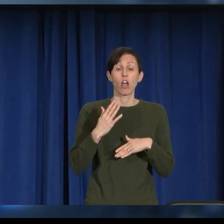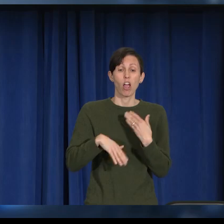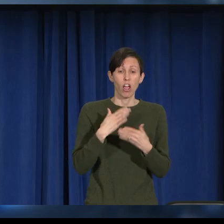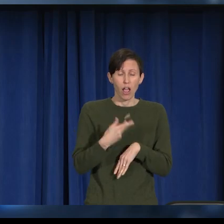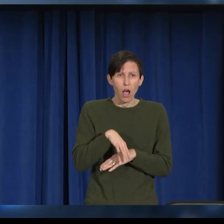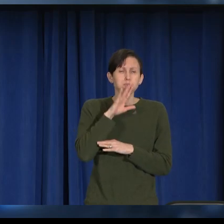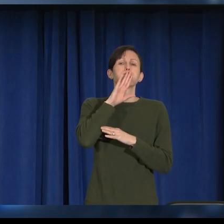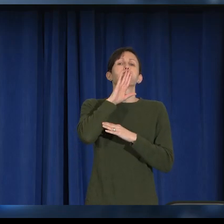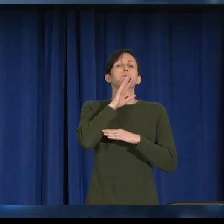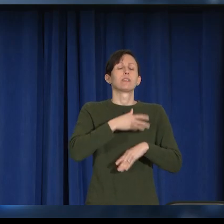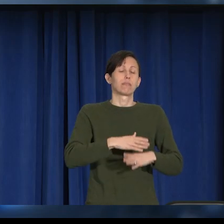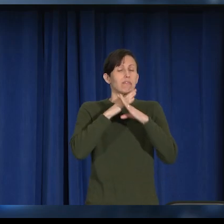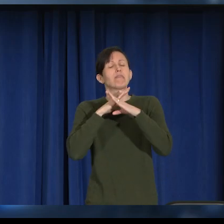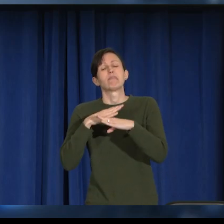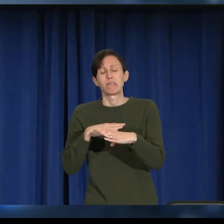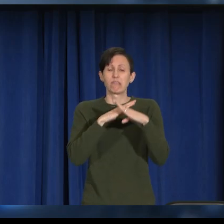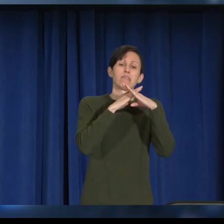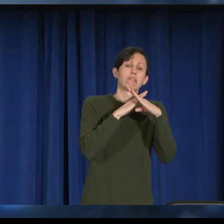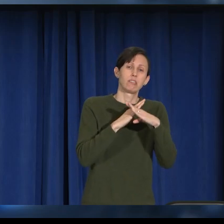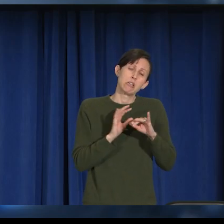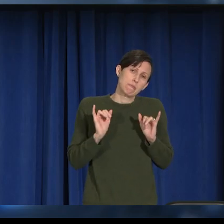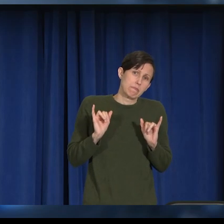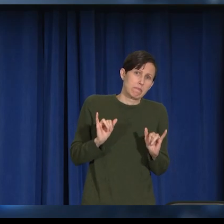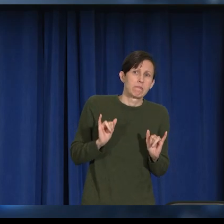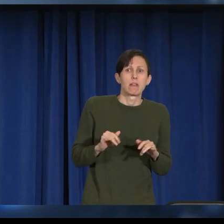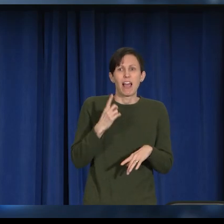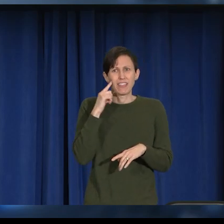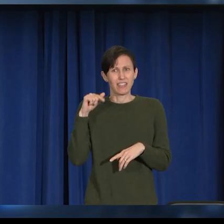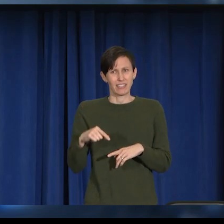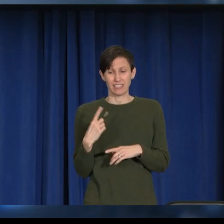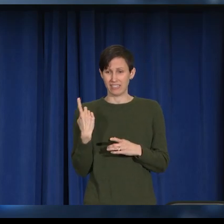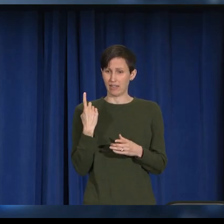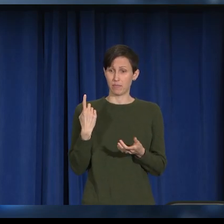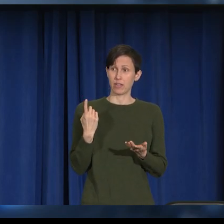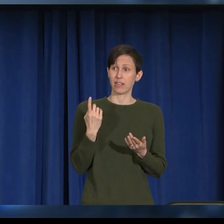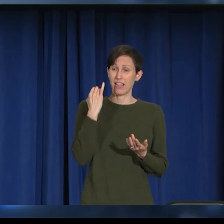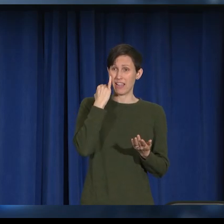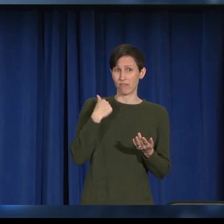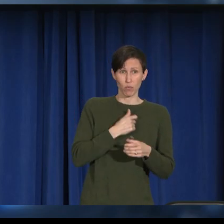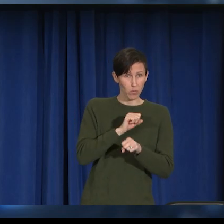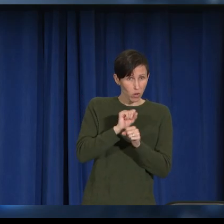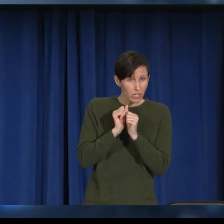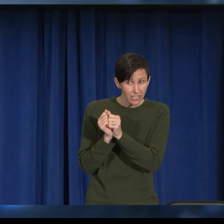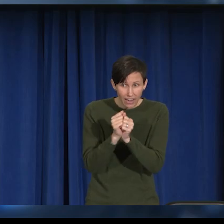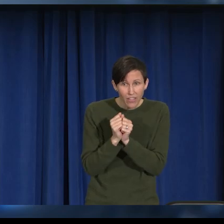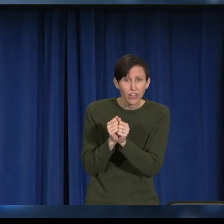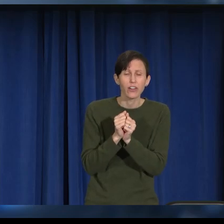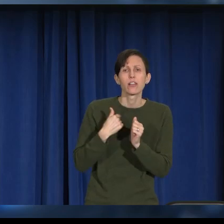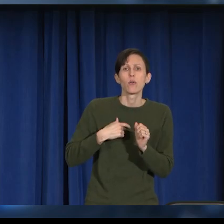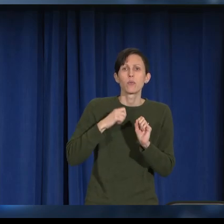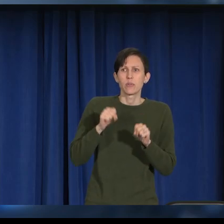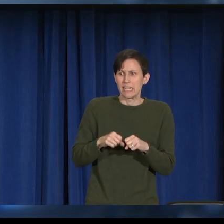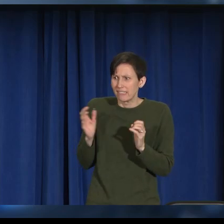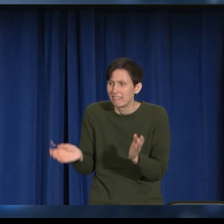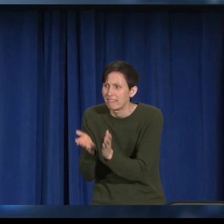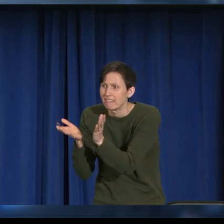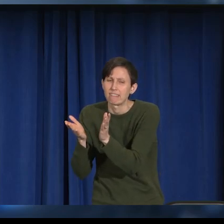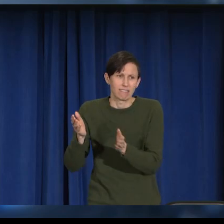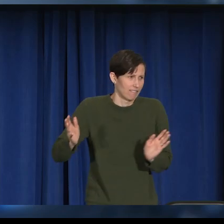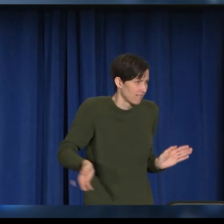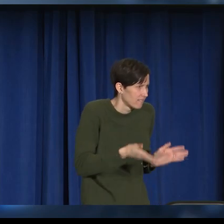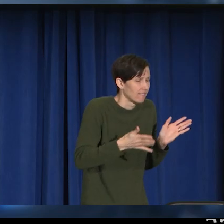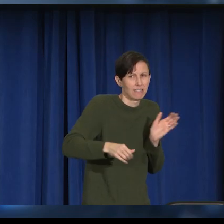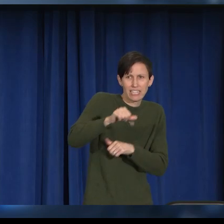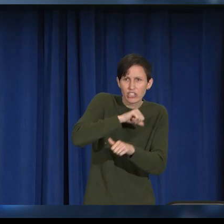and barriers, but I think it's just one of those things where together we can actually motivate each other and sort of be,